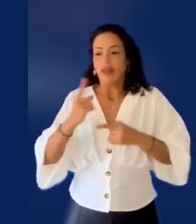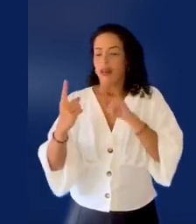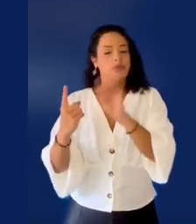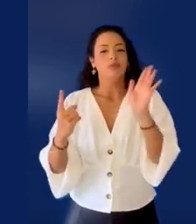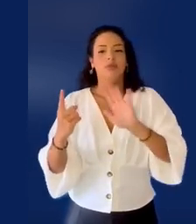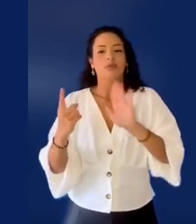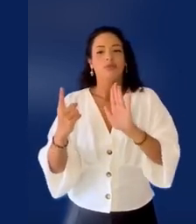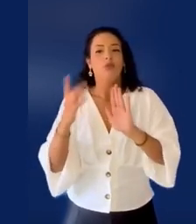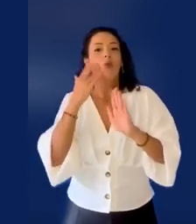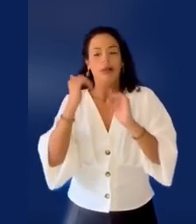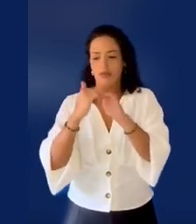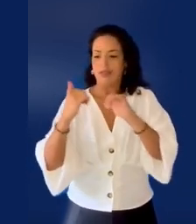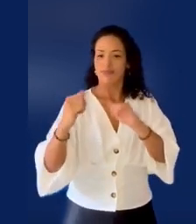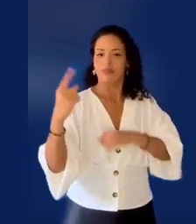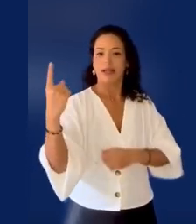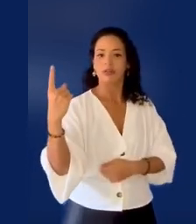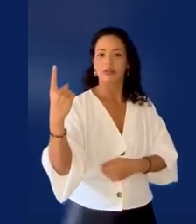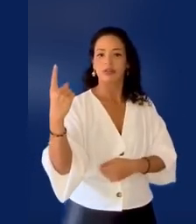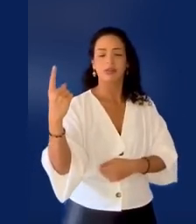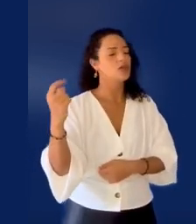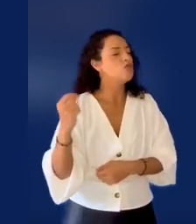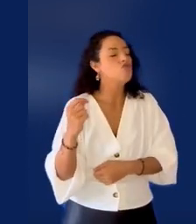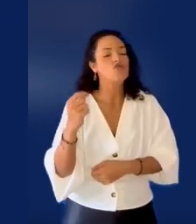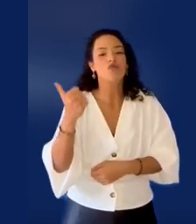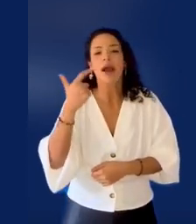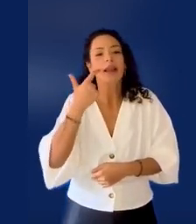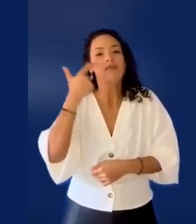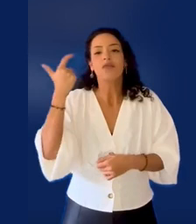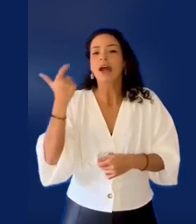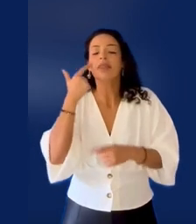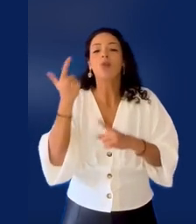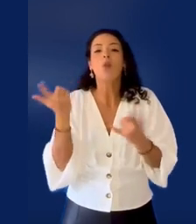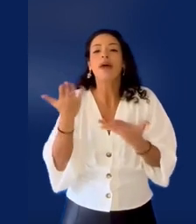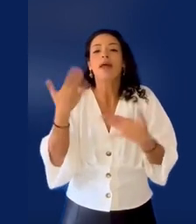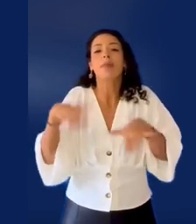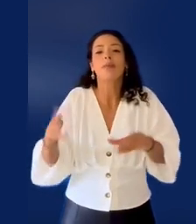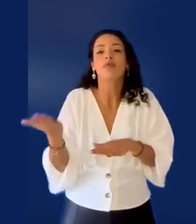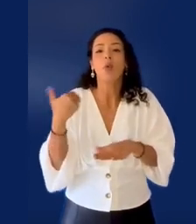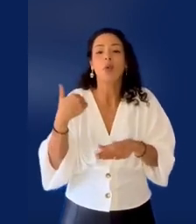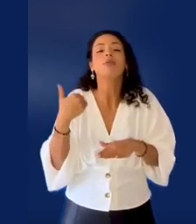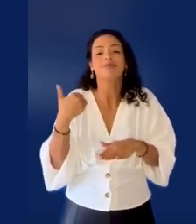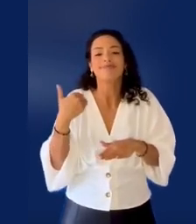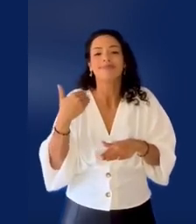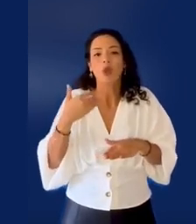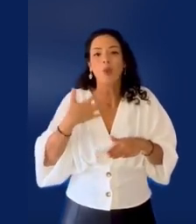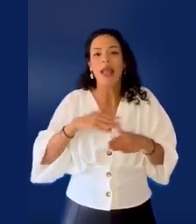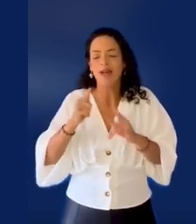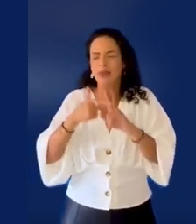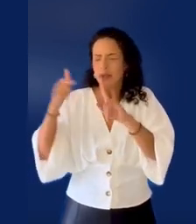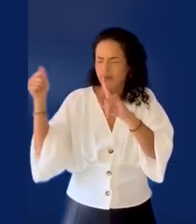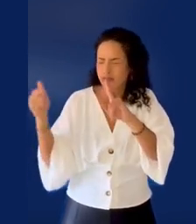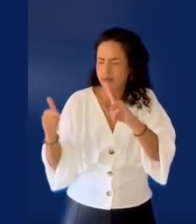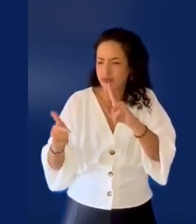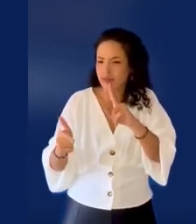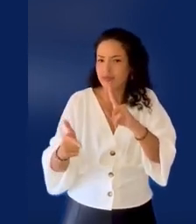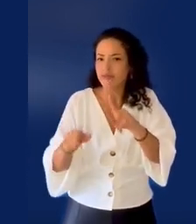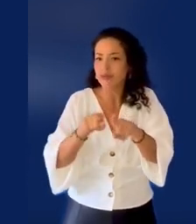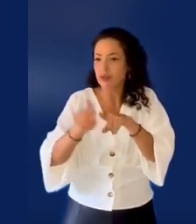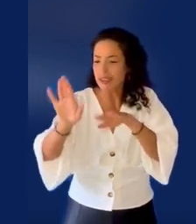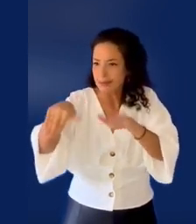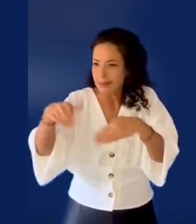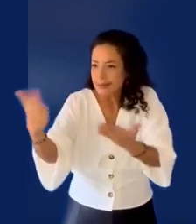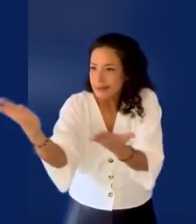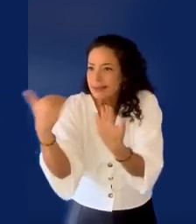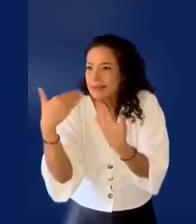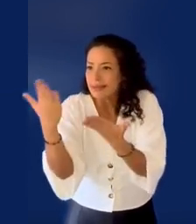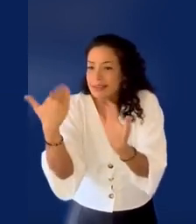someone becomes separated, we rarely find them where they were left. Instead, we often have to travel further to retrieve them and to accept that the way back may